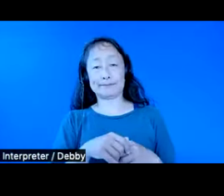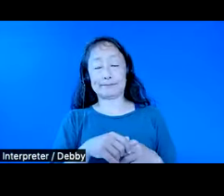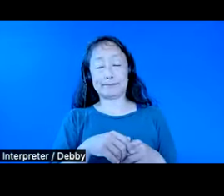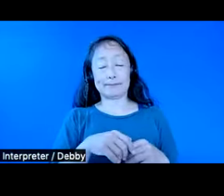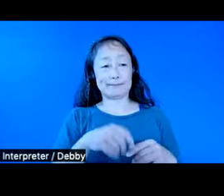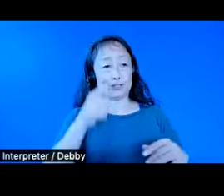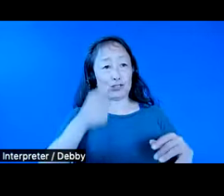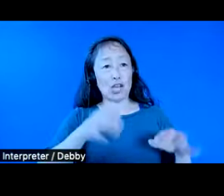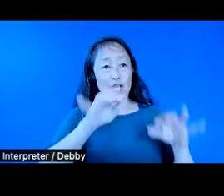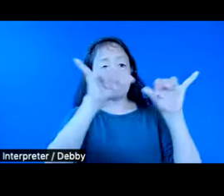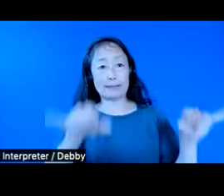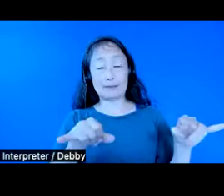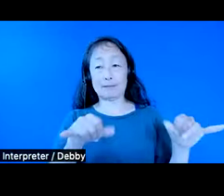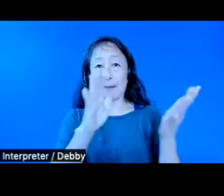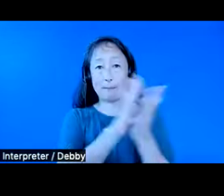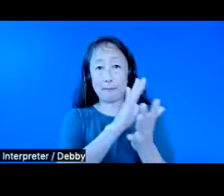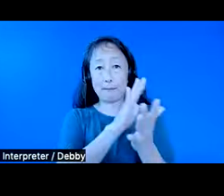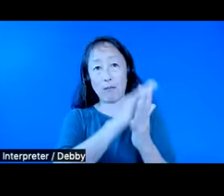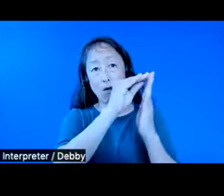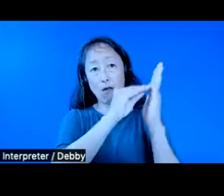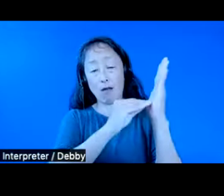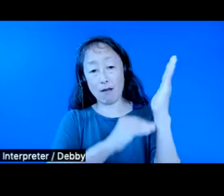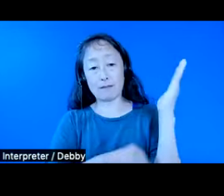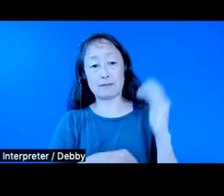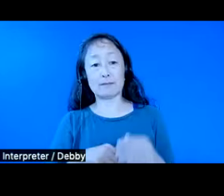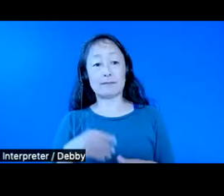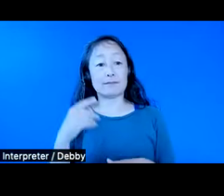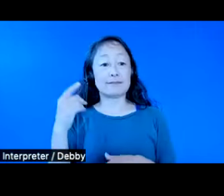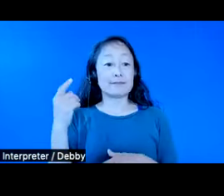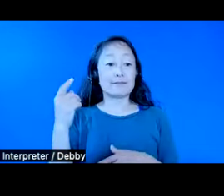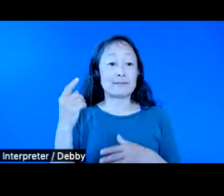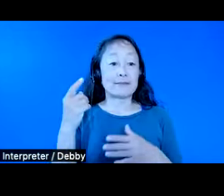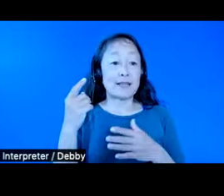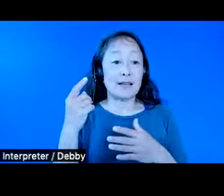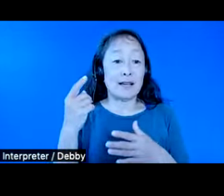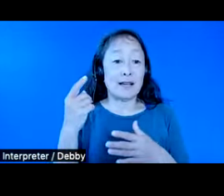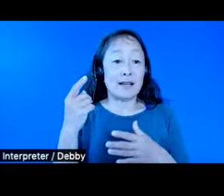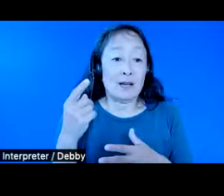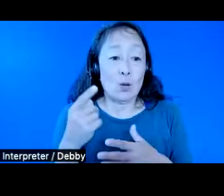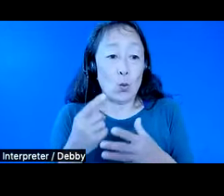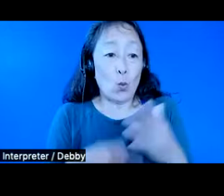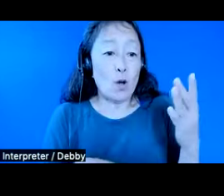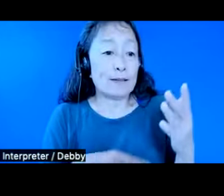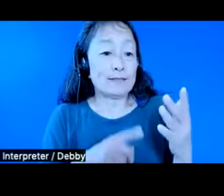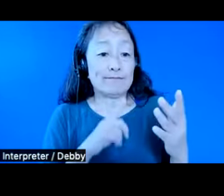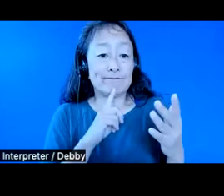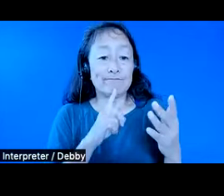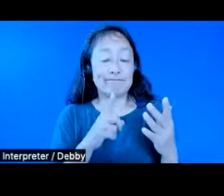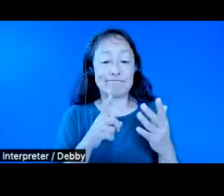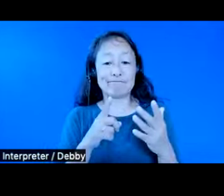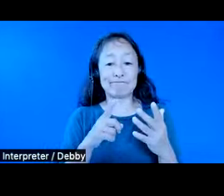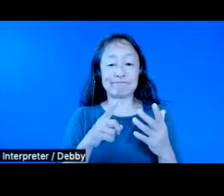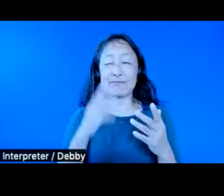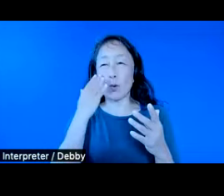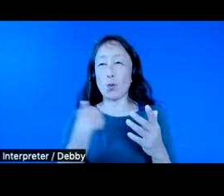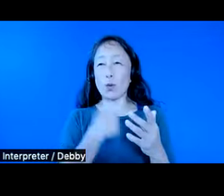is the relationship with any offender? That matters too in those two worlds we walk in of traditional